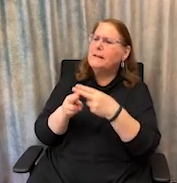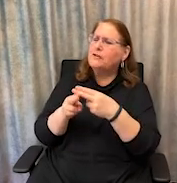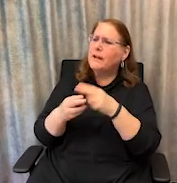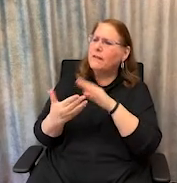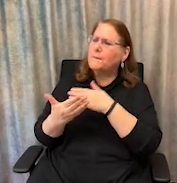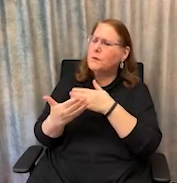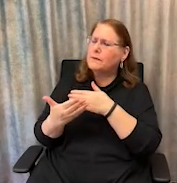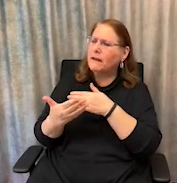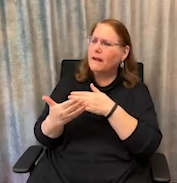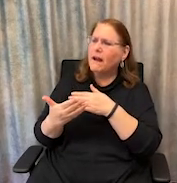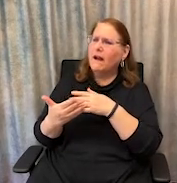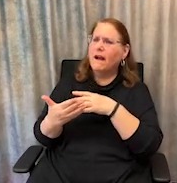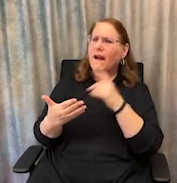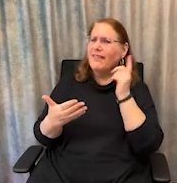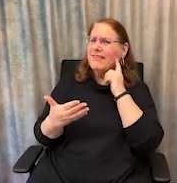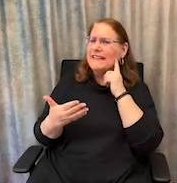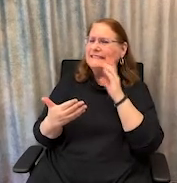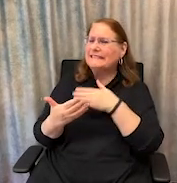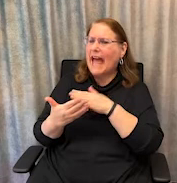music. I think the soundtrack, it's